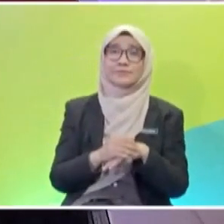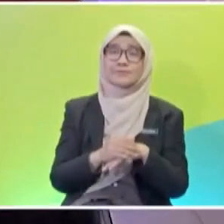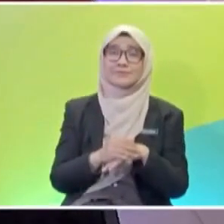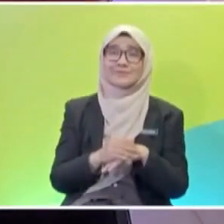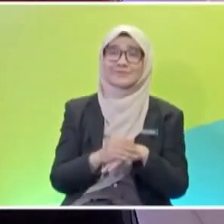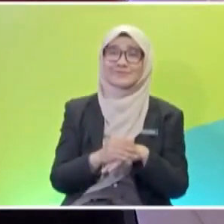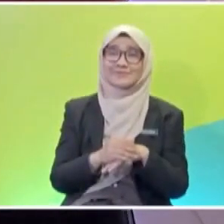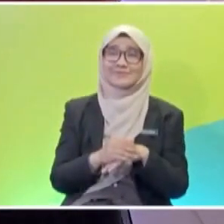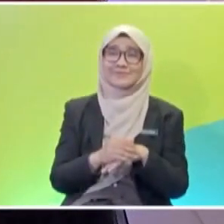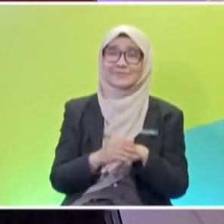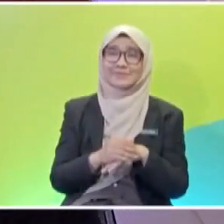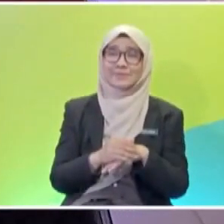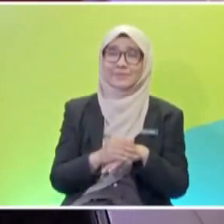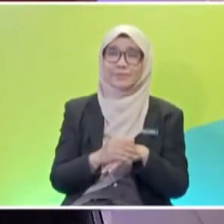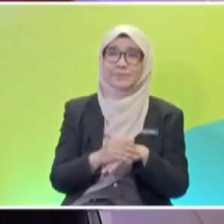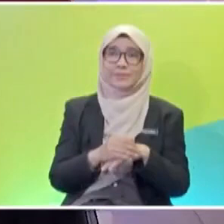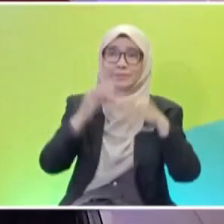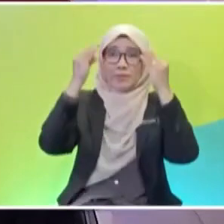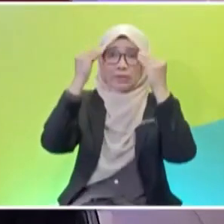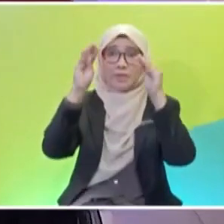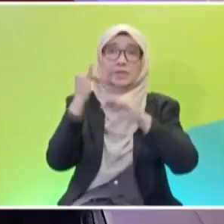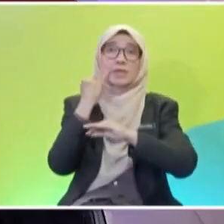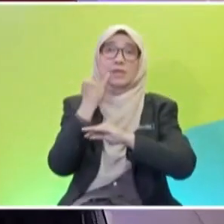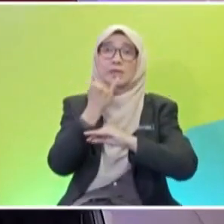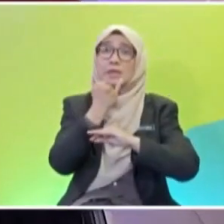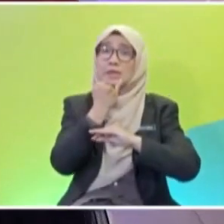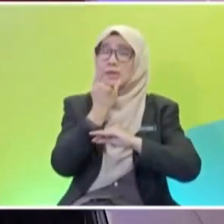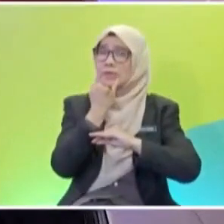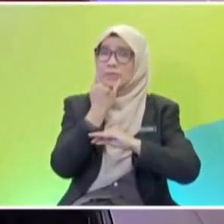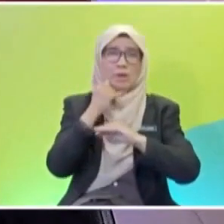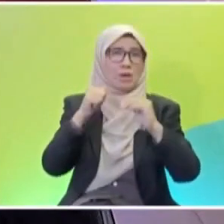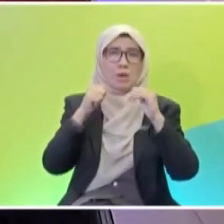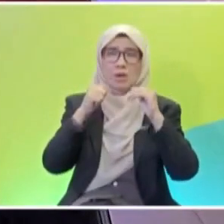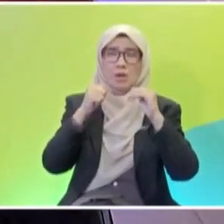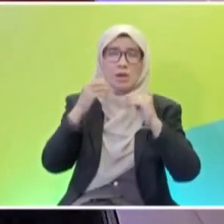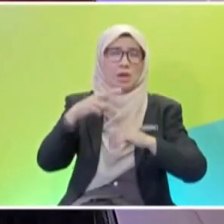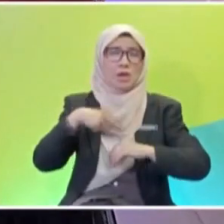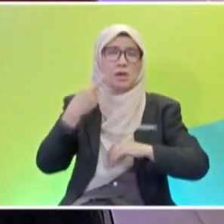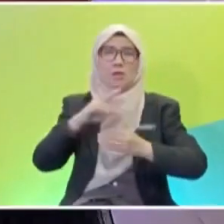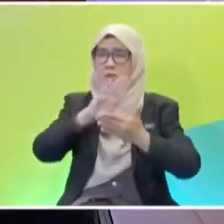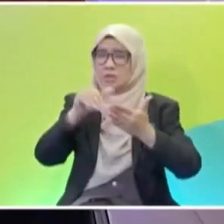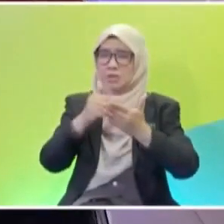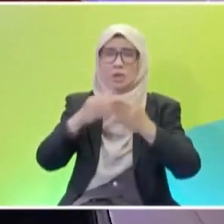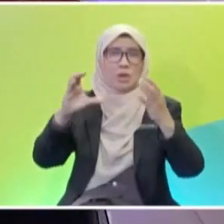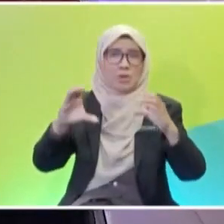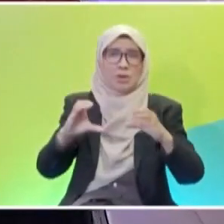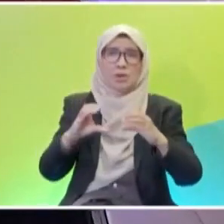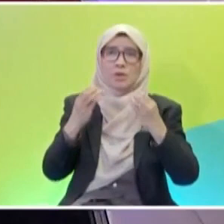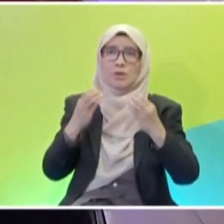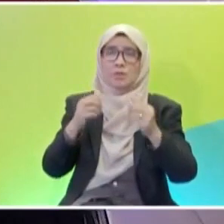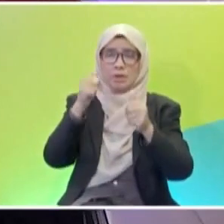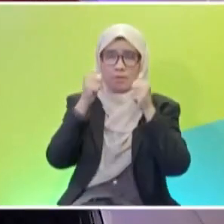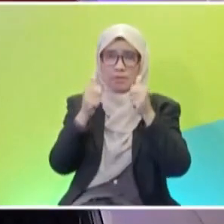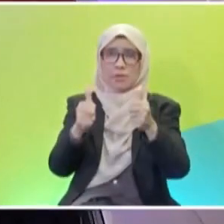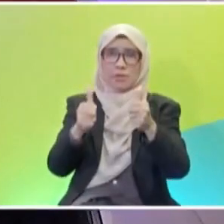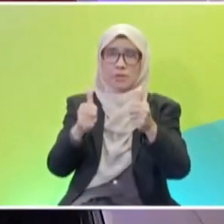oh. Okay, so they did awesome, they are wonderful, and their answers are very mature. Yes. They